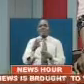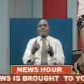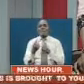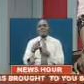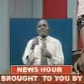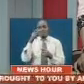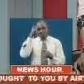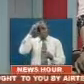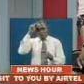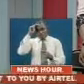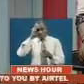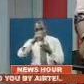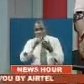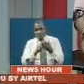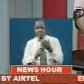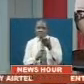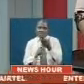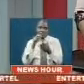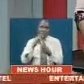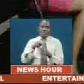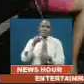Coming of Nkrumah. Meet Latif Abubakar.